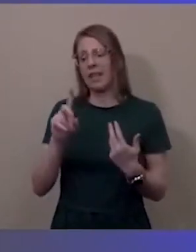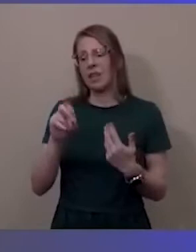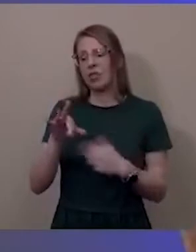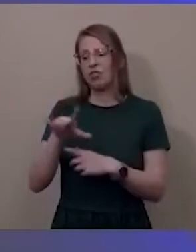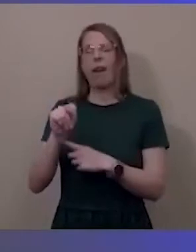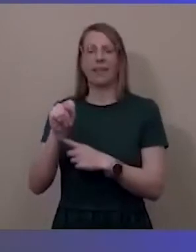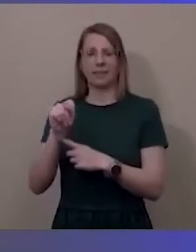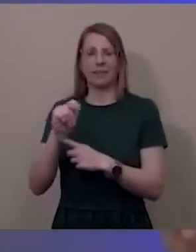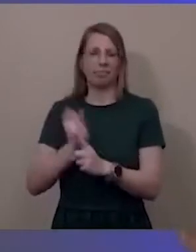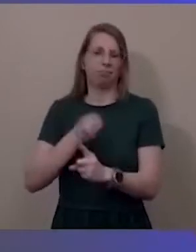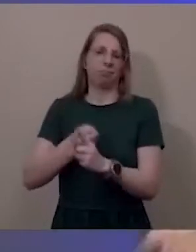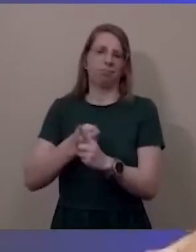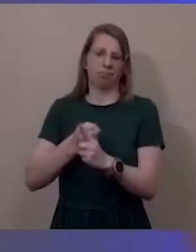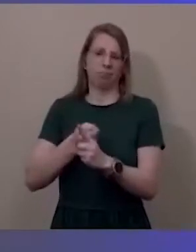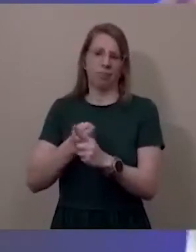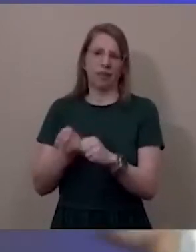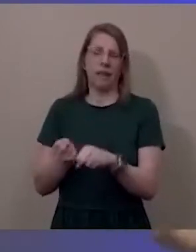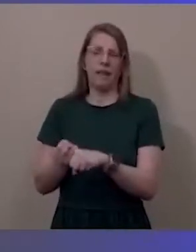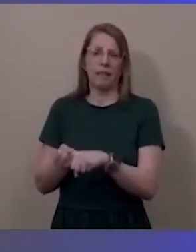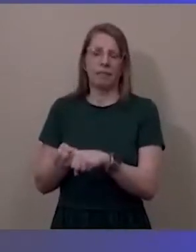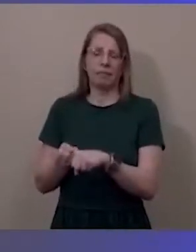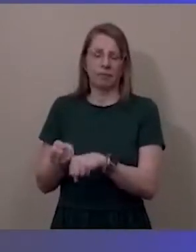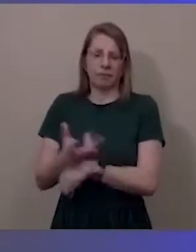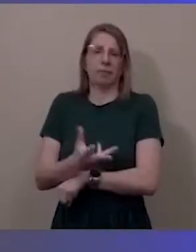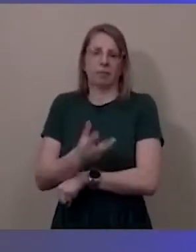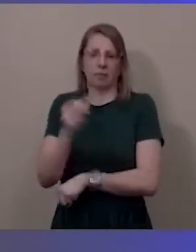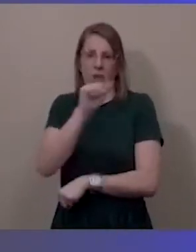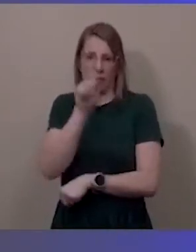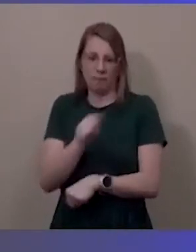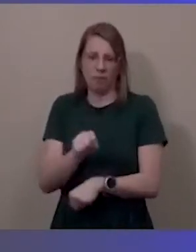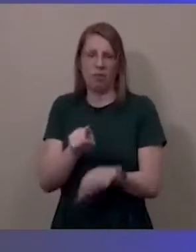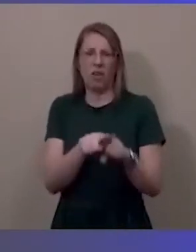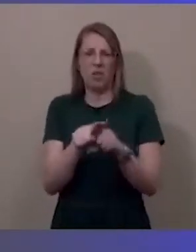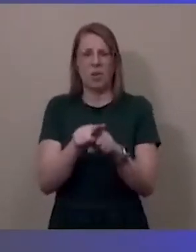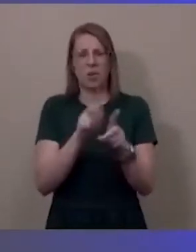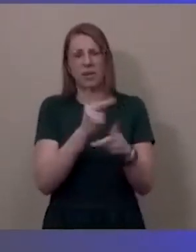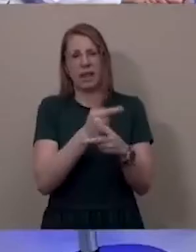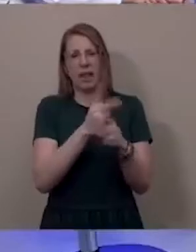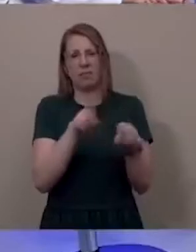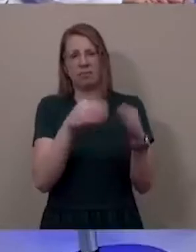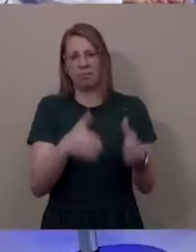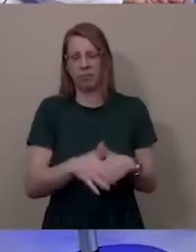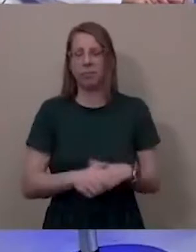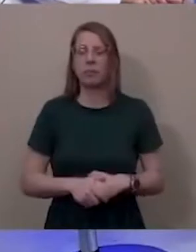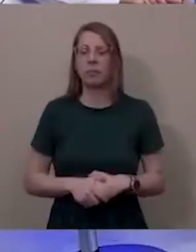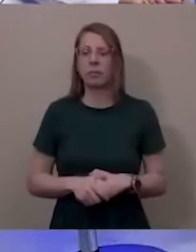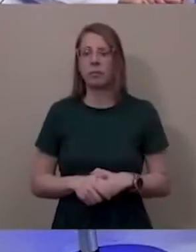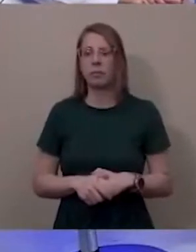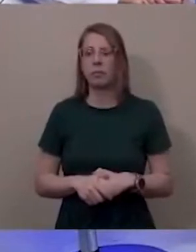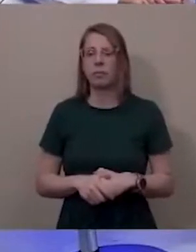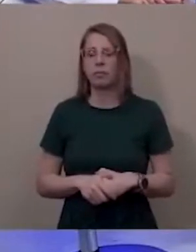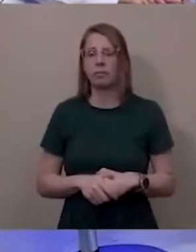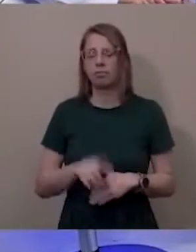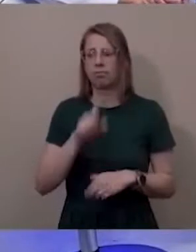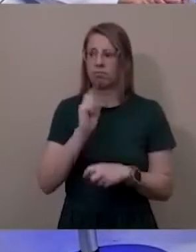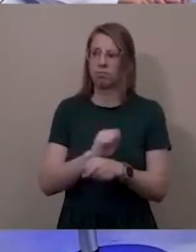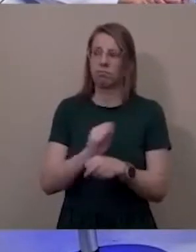patients themselves and on the caregiver, who plays such an important role. Gosh, that's got to be so true, because